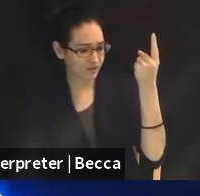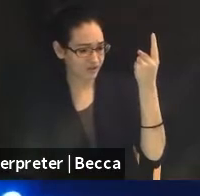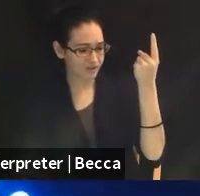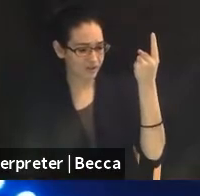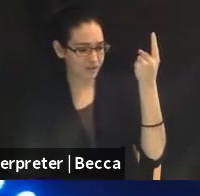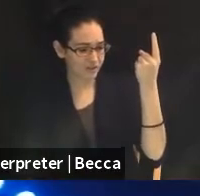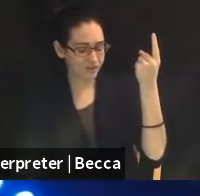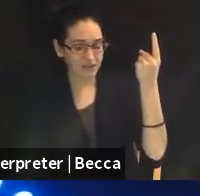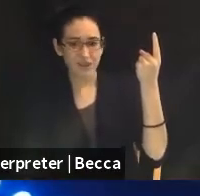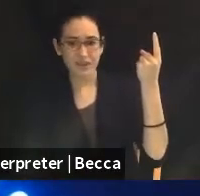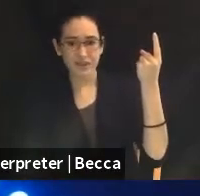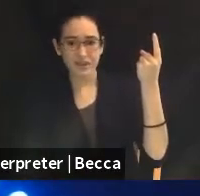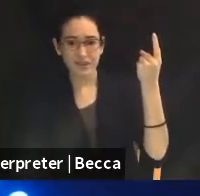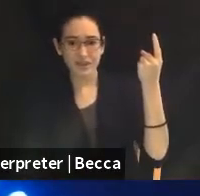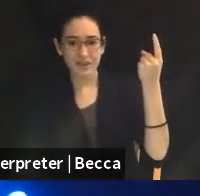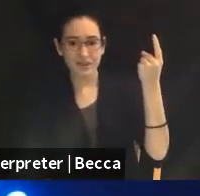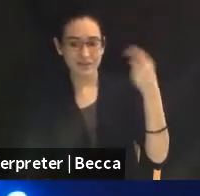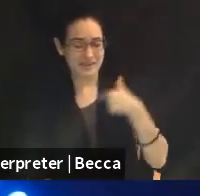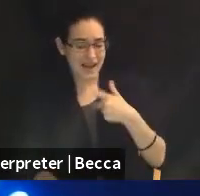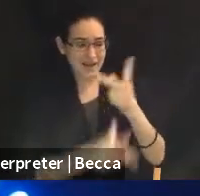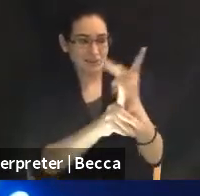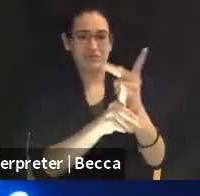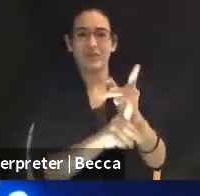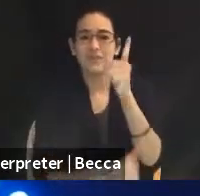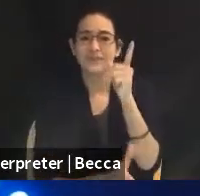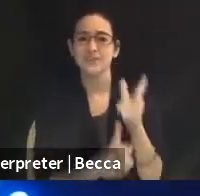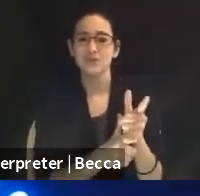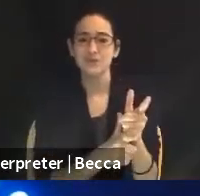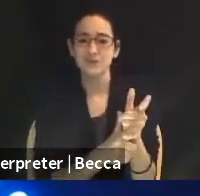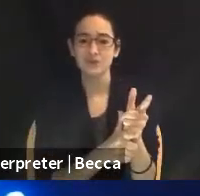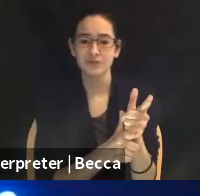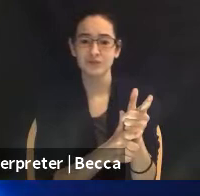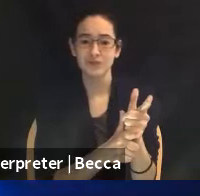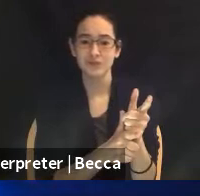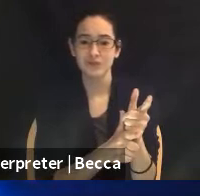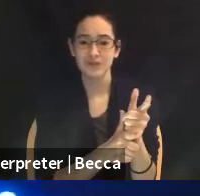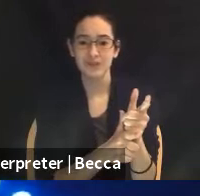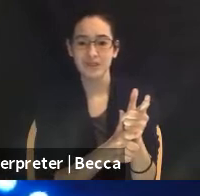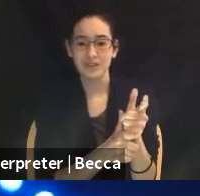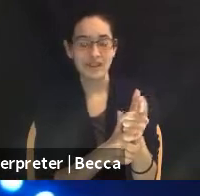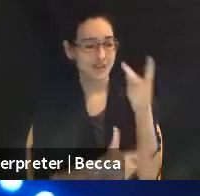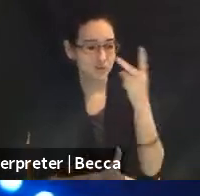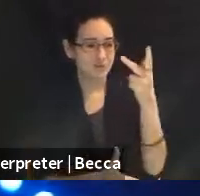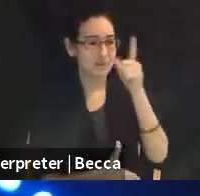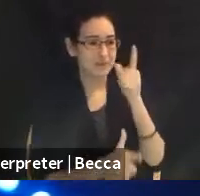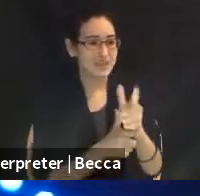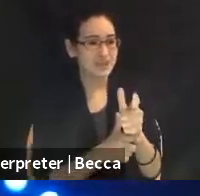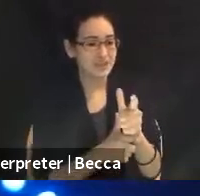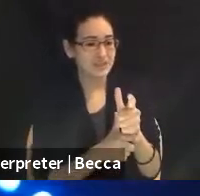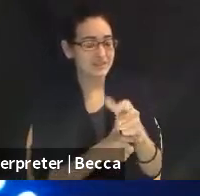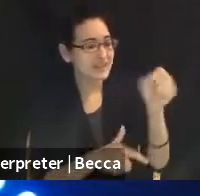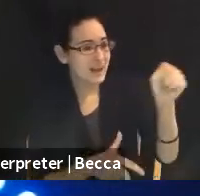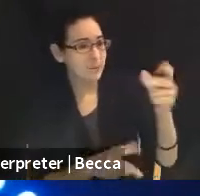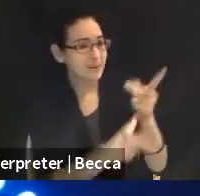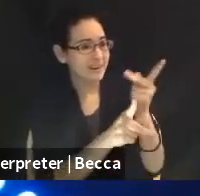You know, because I want to take care of my sister. And yet, to look at my sister and say, yeah, we're going to care for you. We're